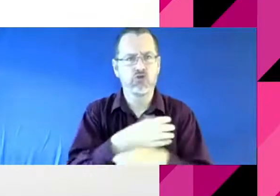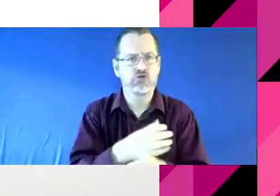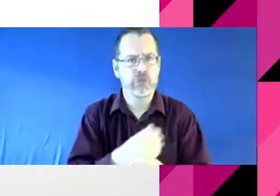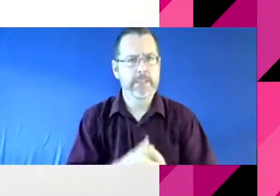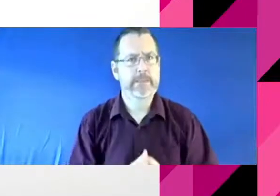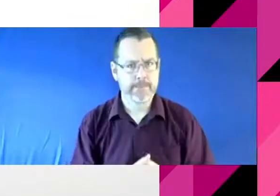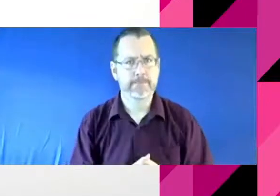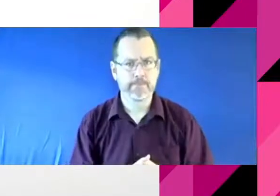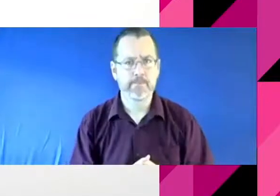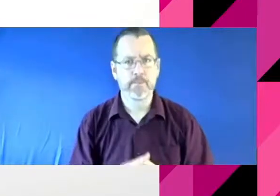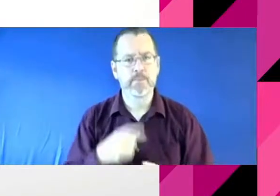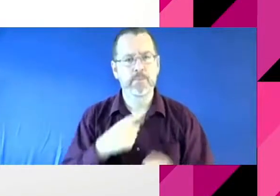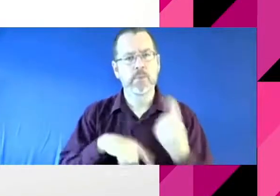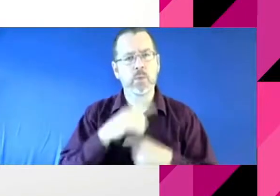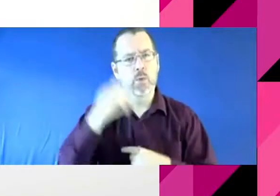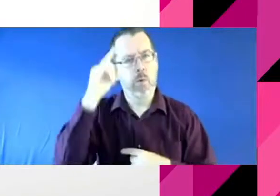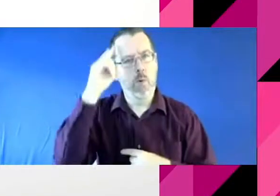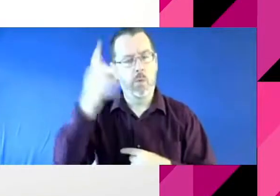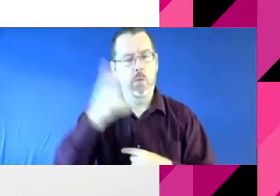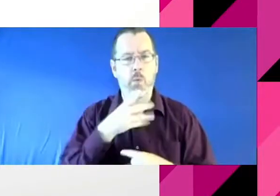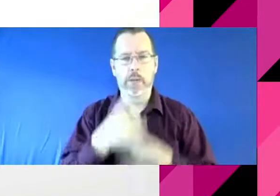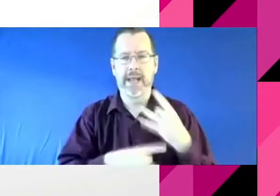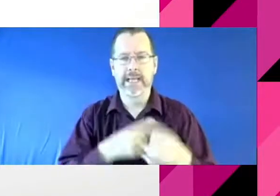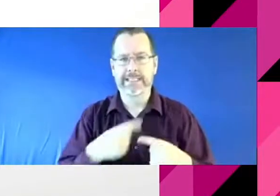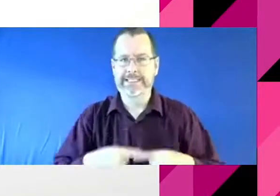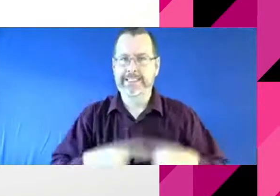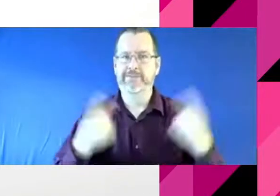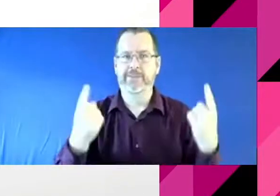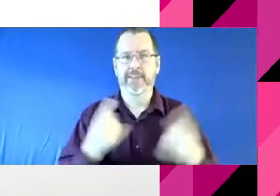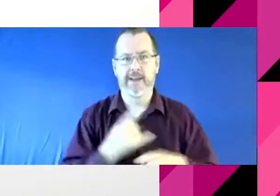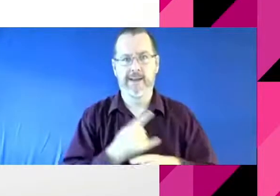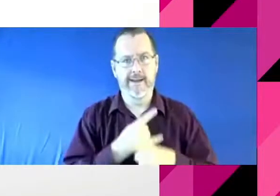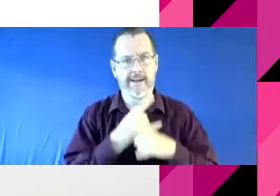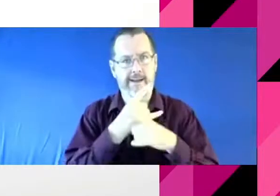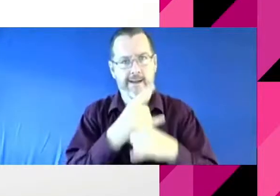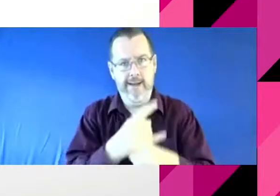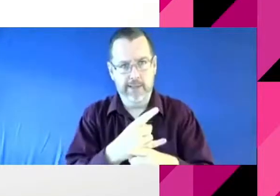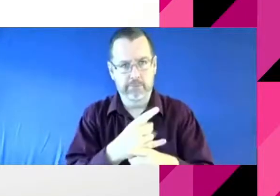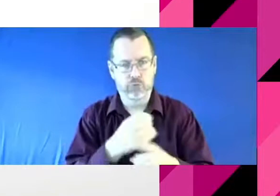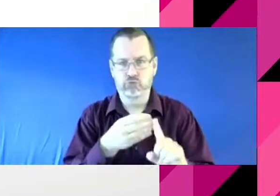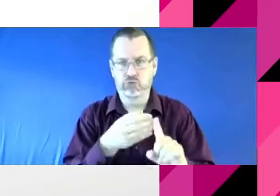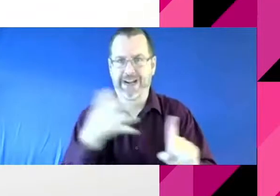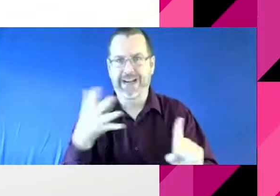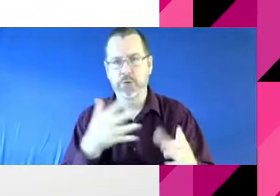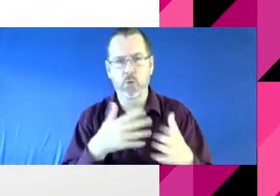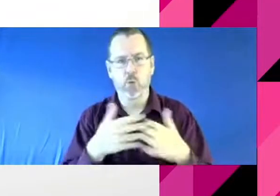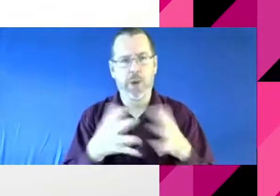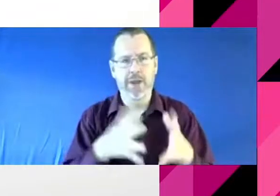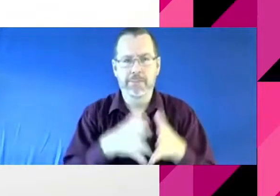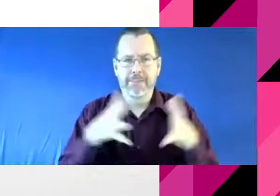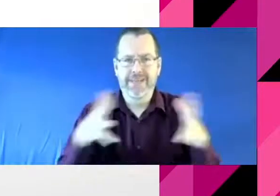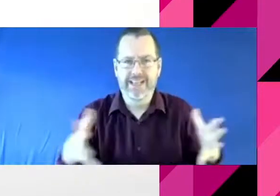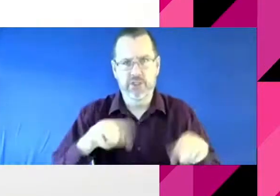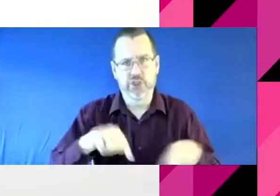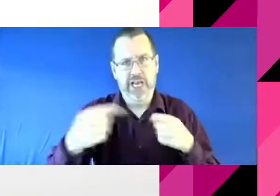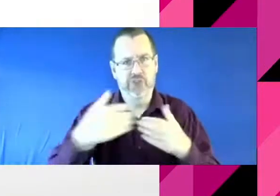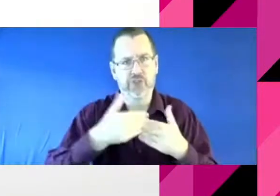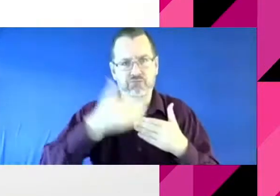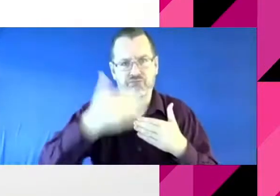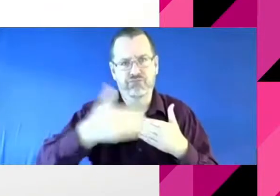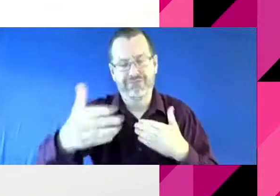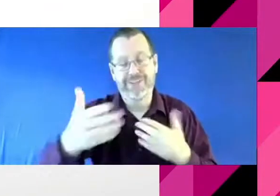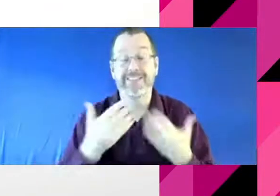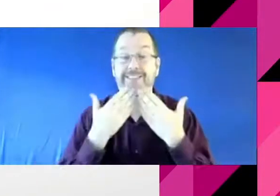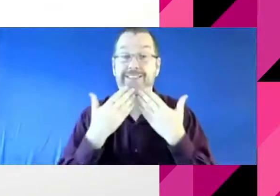We hope that this is going to make a difference and going to help in recognizing what are the main challenges that we have. And thank you very much for this